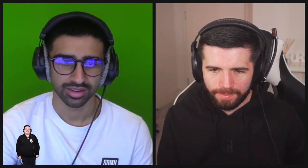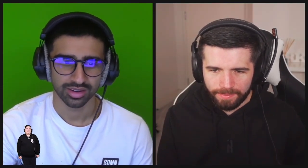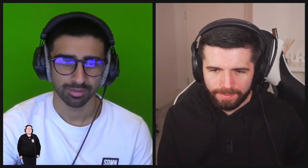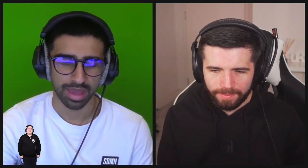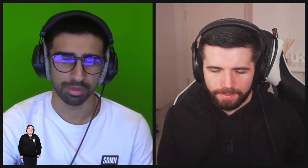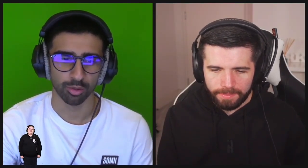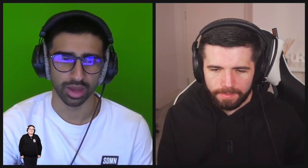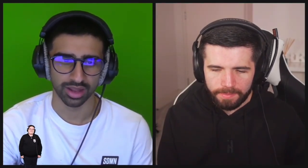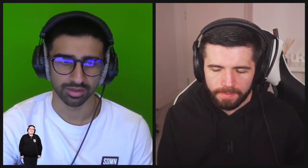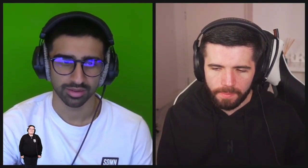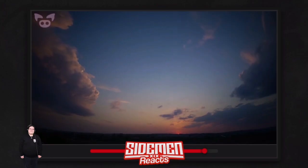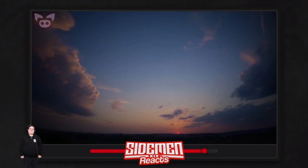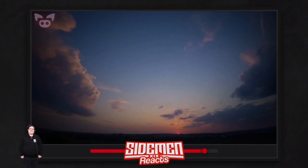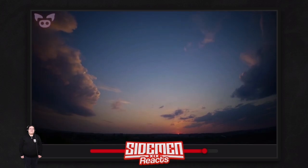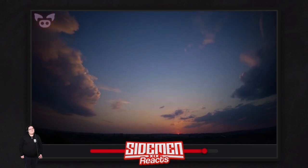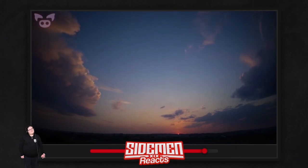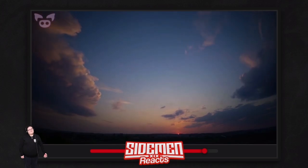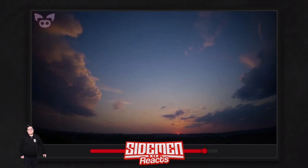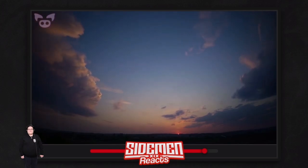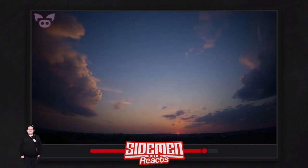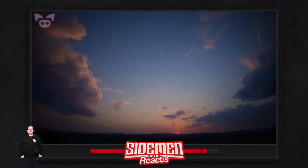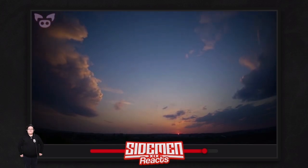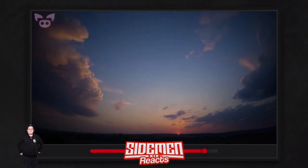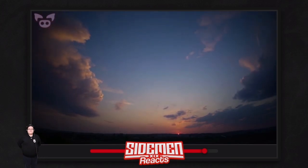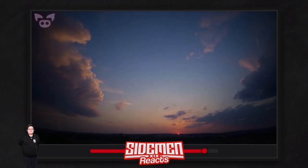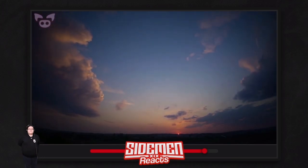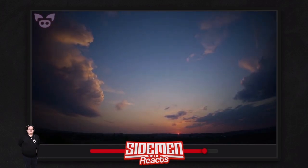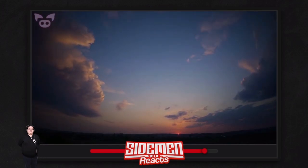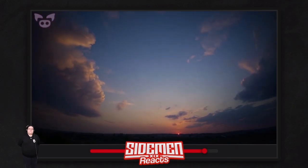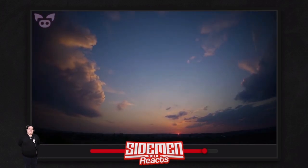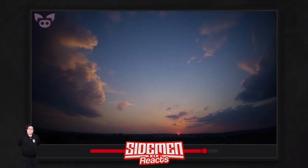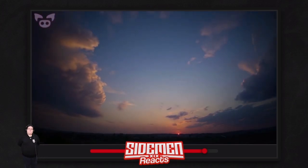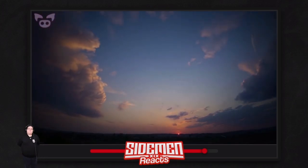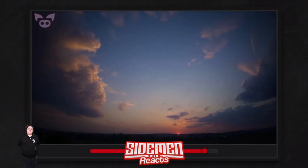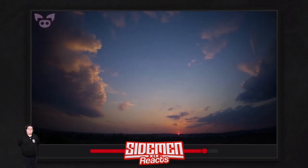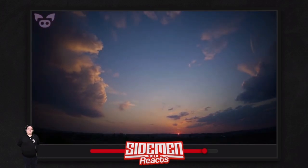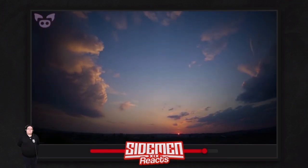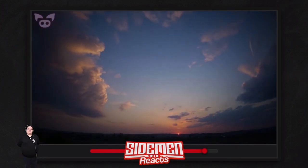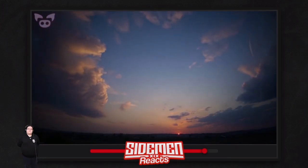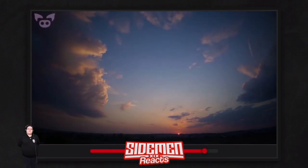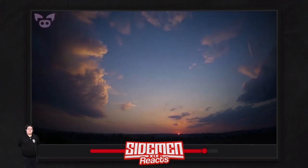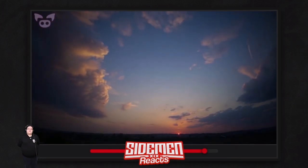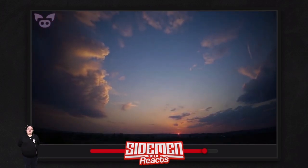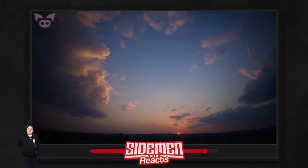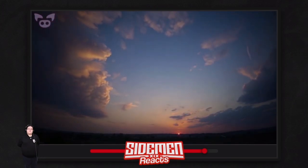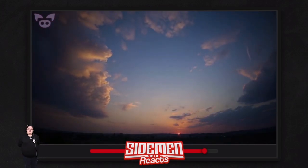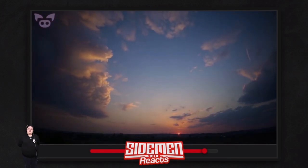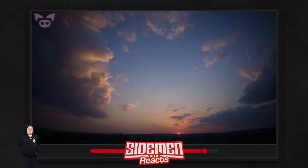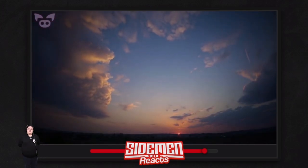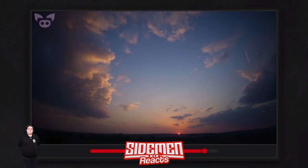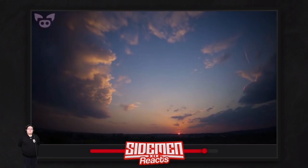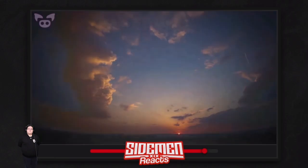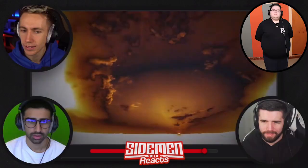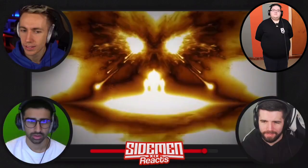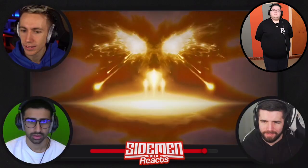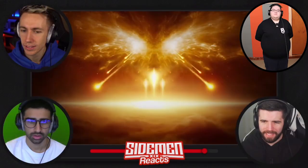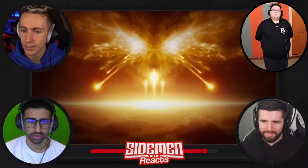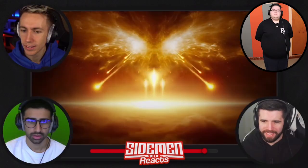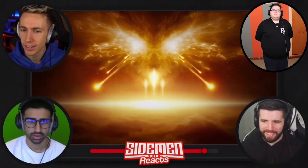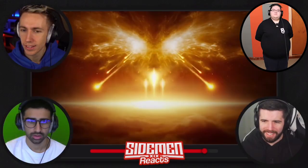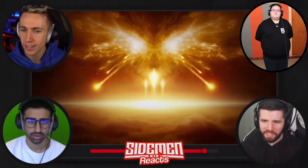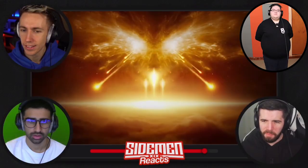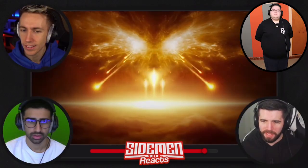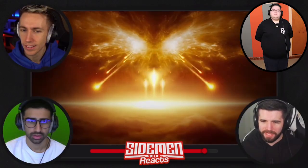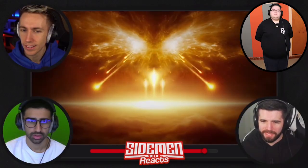reckon. People are weird. Many people refer to the phenomenon of unexplained sounds coming from the sky as sky trumpets. Some